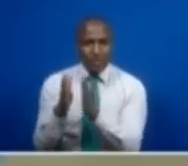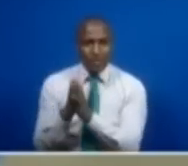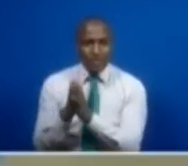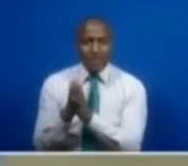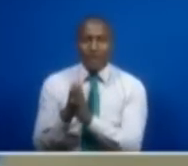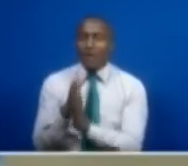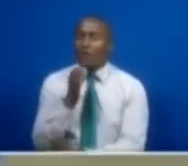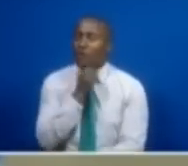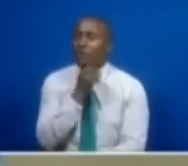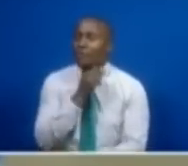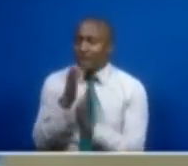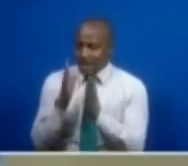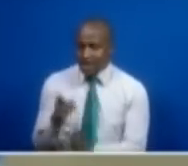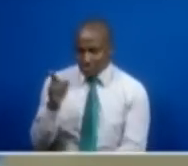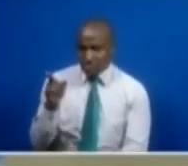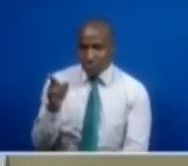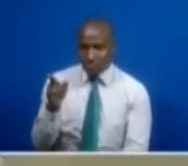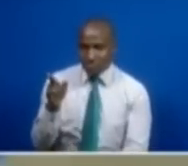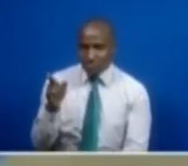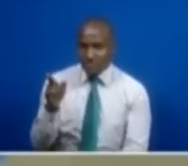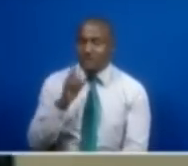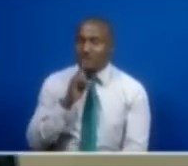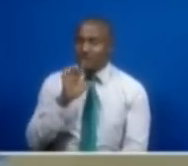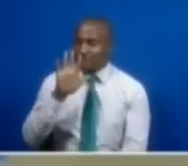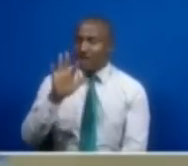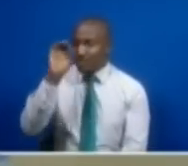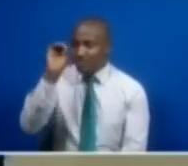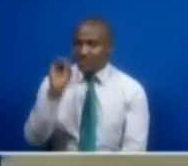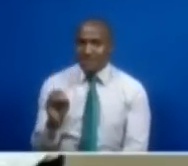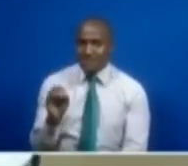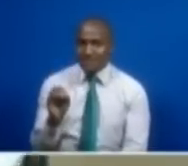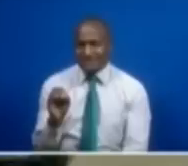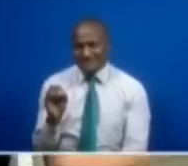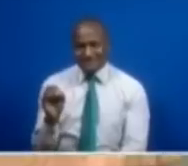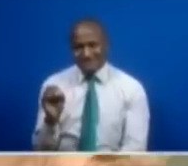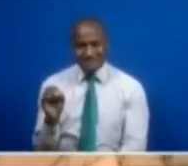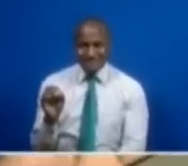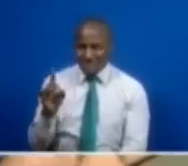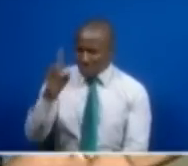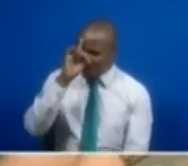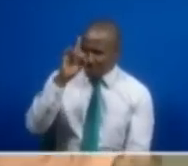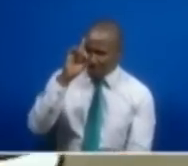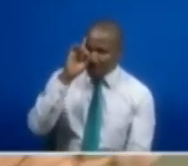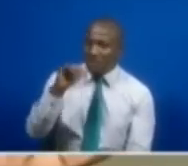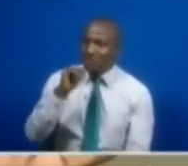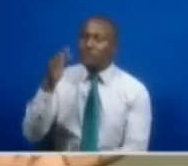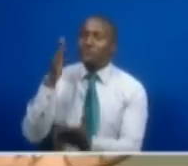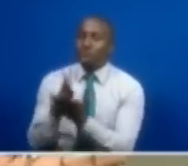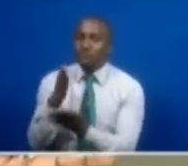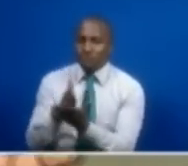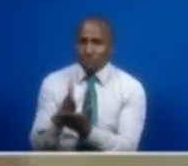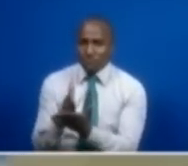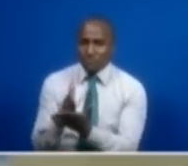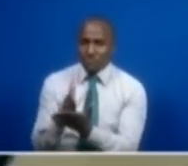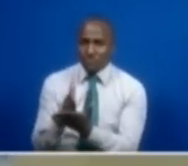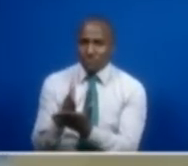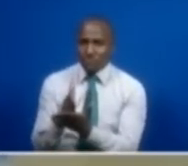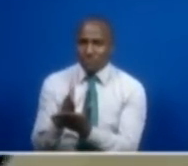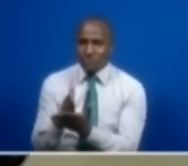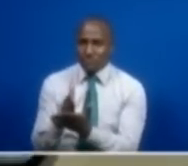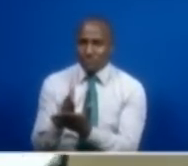complainants that the so-called 5% may be mythical rather than factual. So,